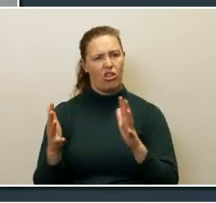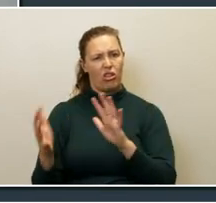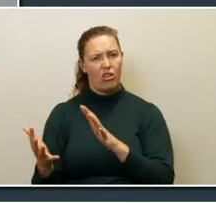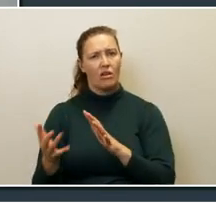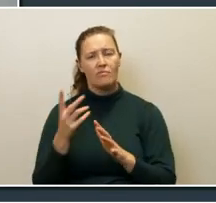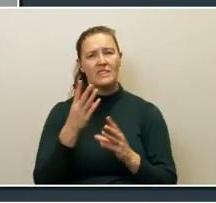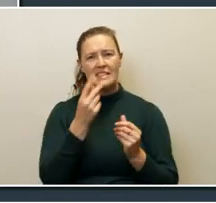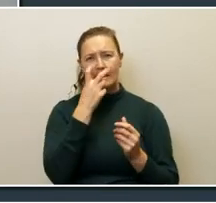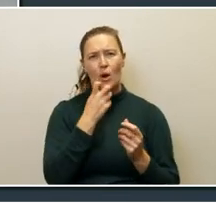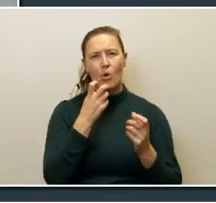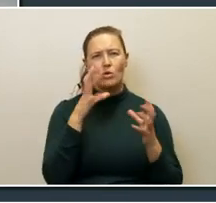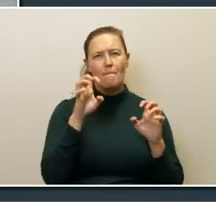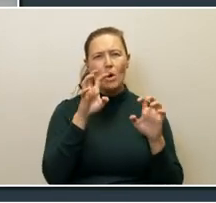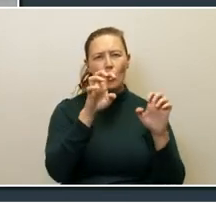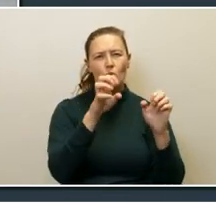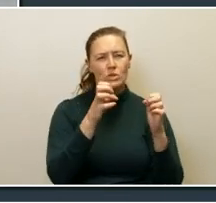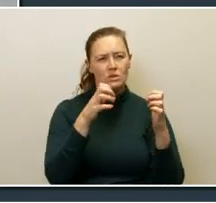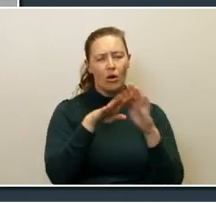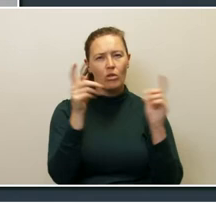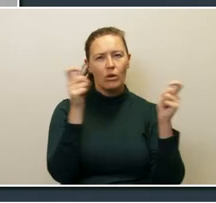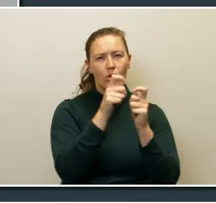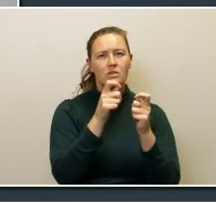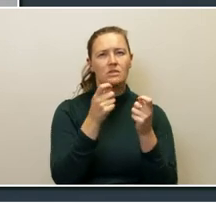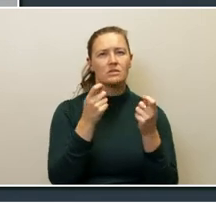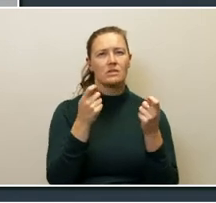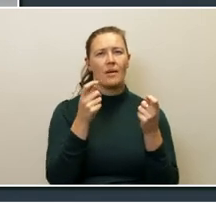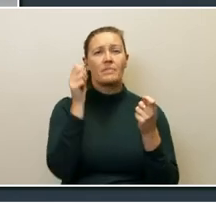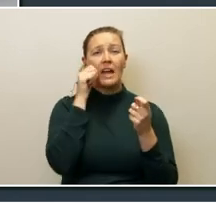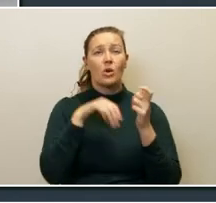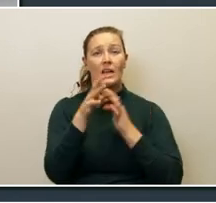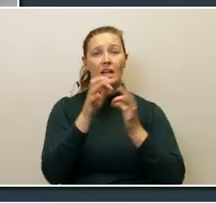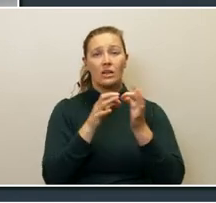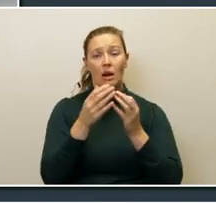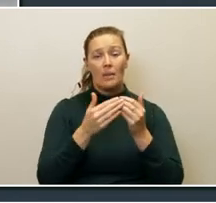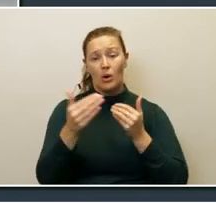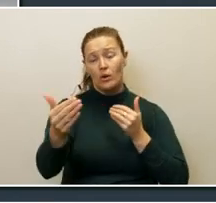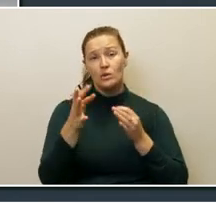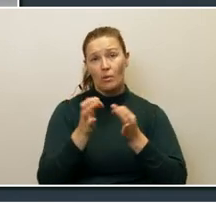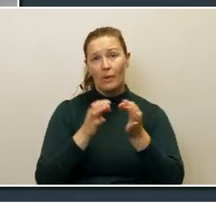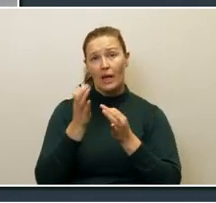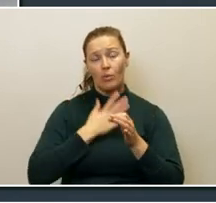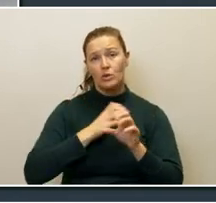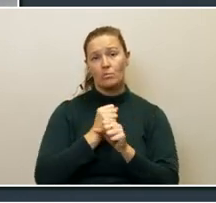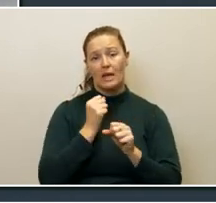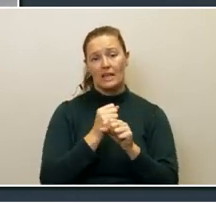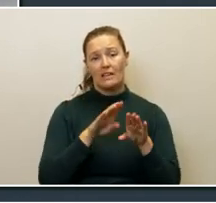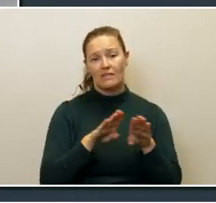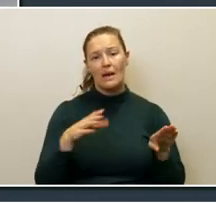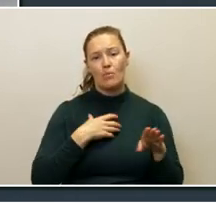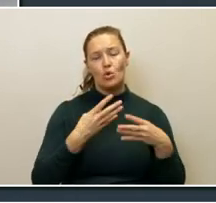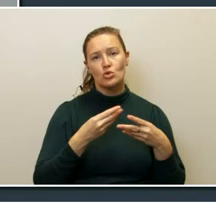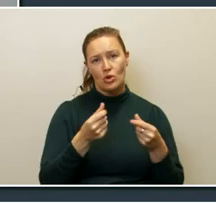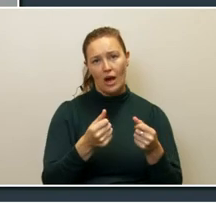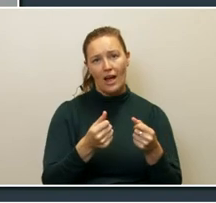are getting moldy curtains and things like that. And I know it's in the long-term plan to make them more